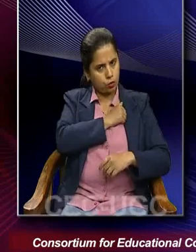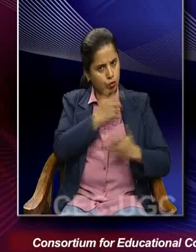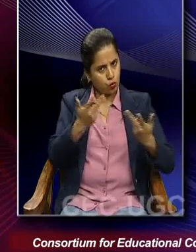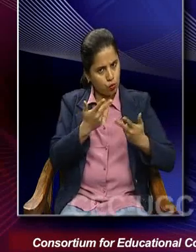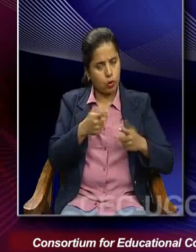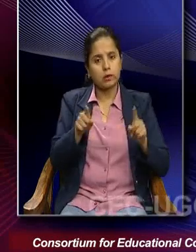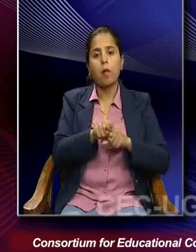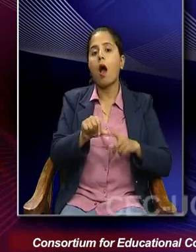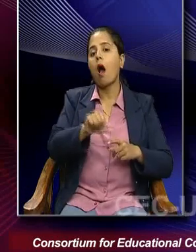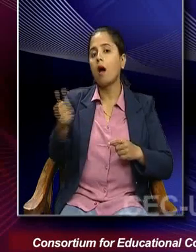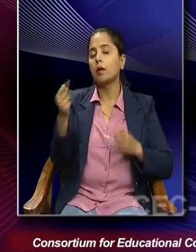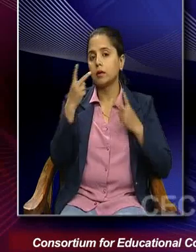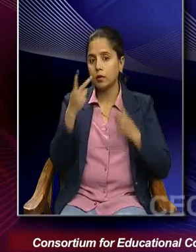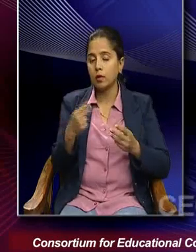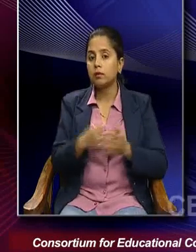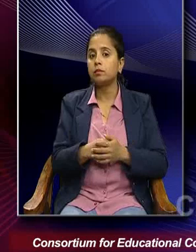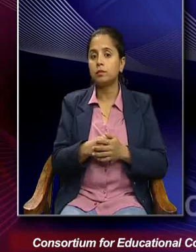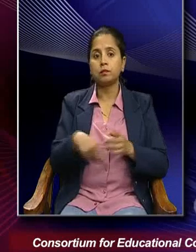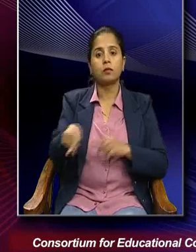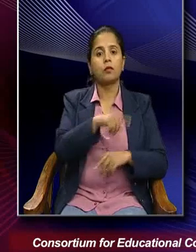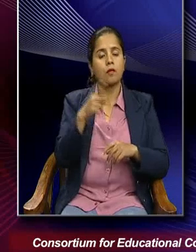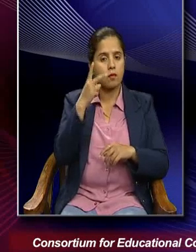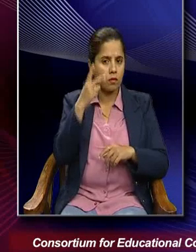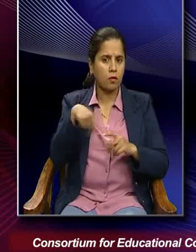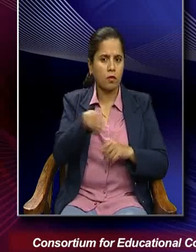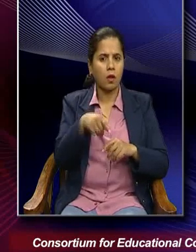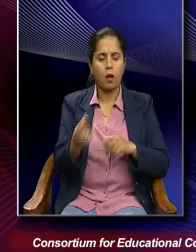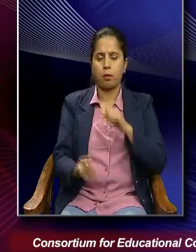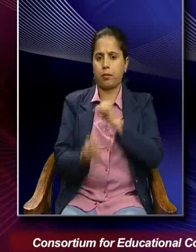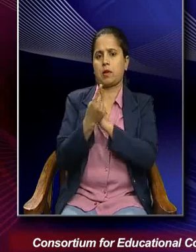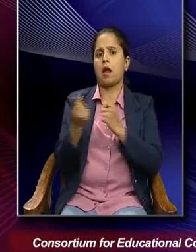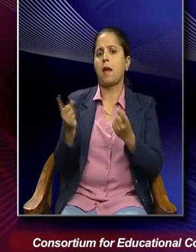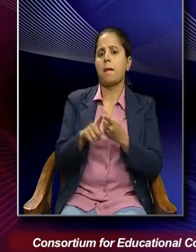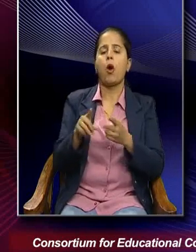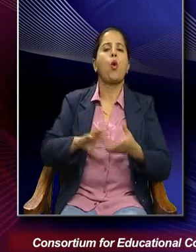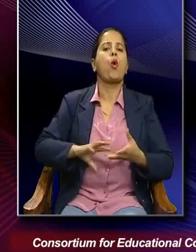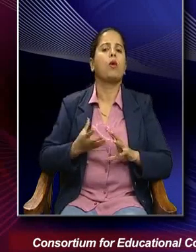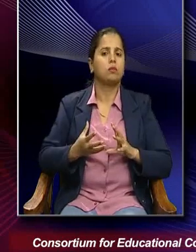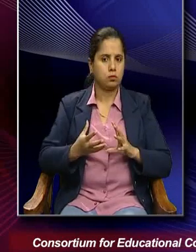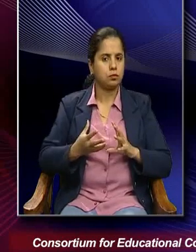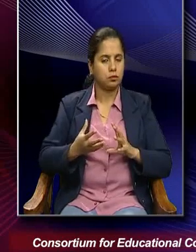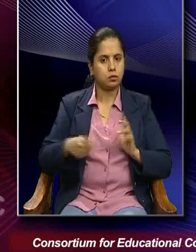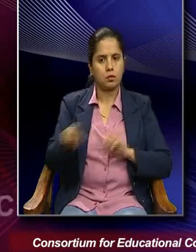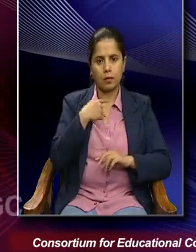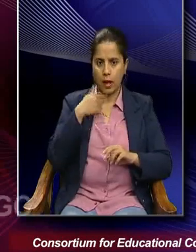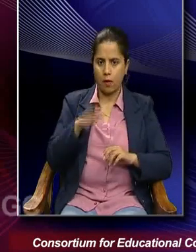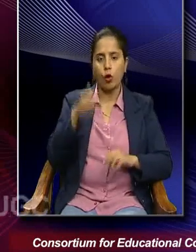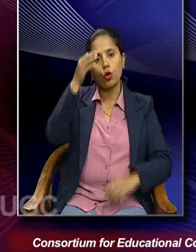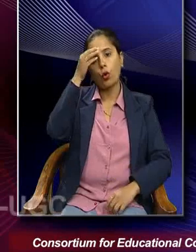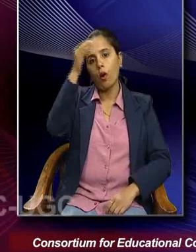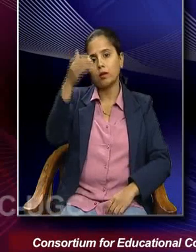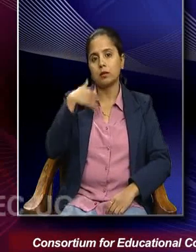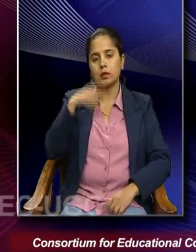acting part. It represents the self insofar as it is free, has